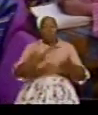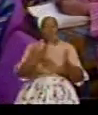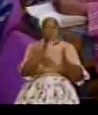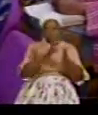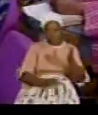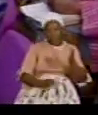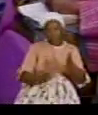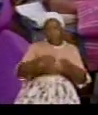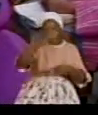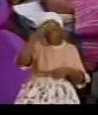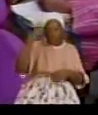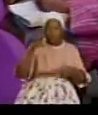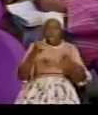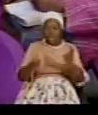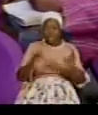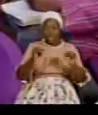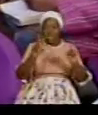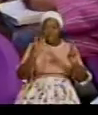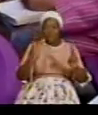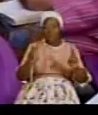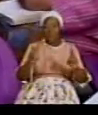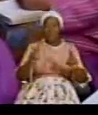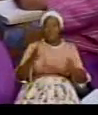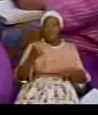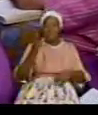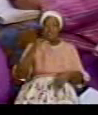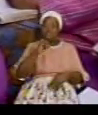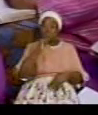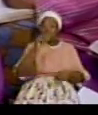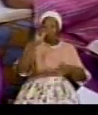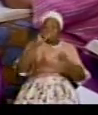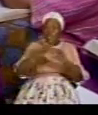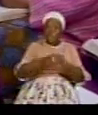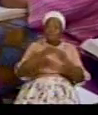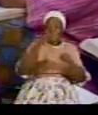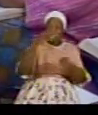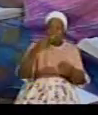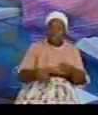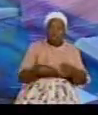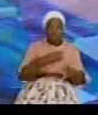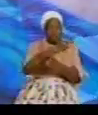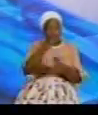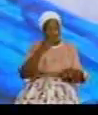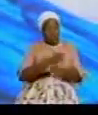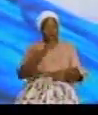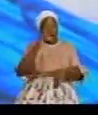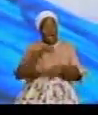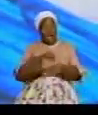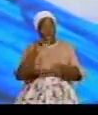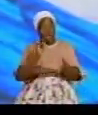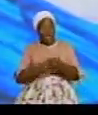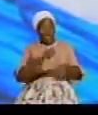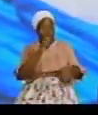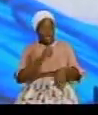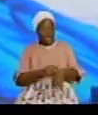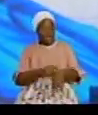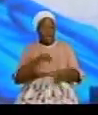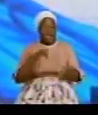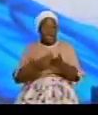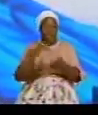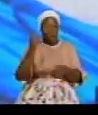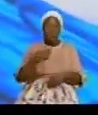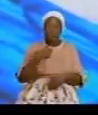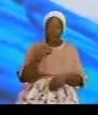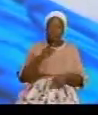was not in the world at that time. It only tells you that if you